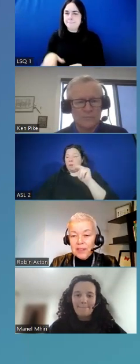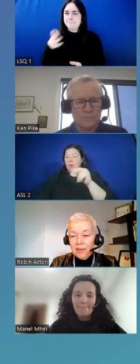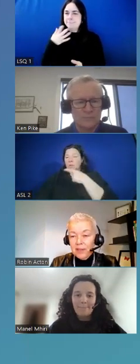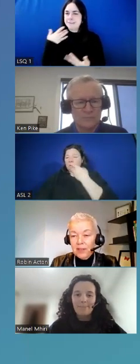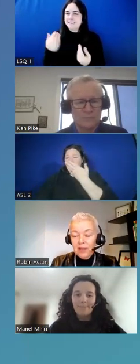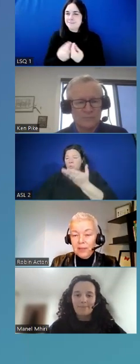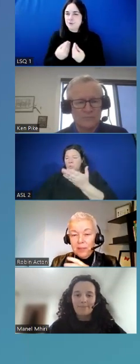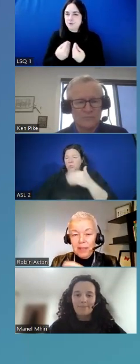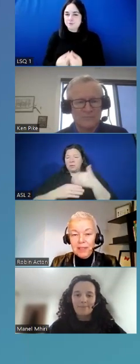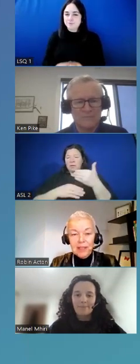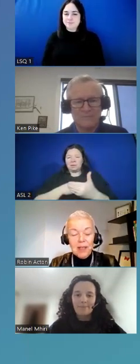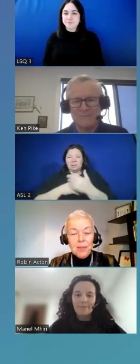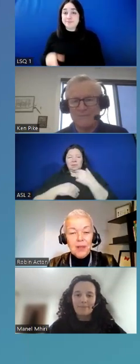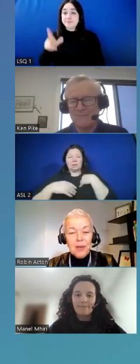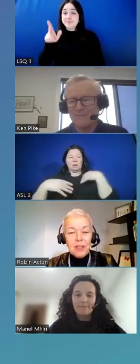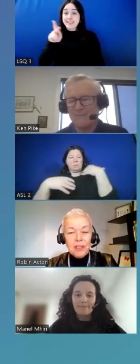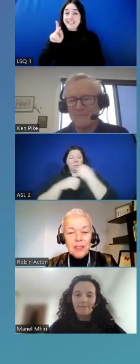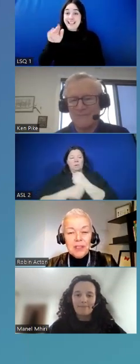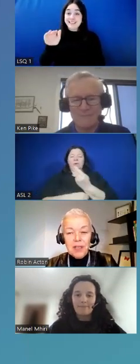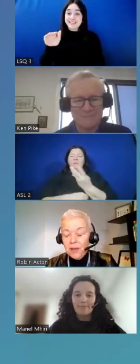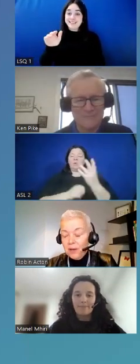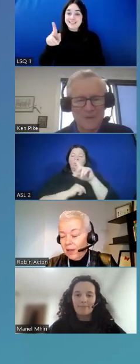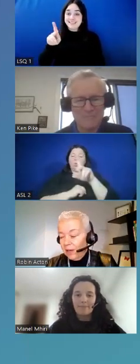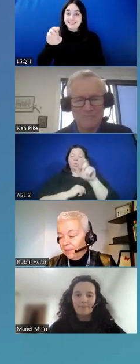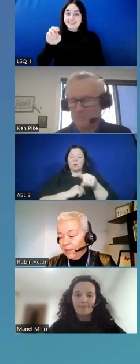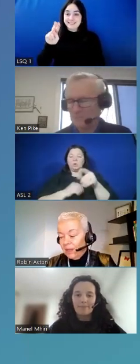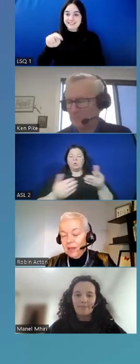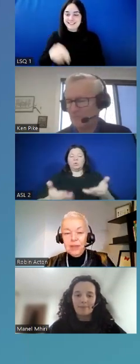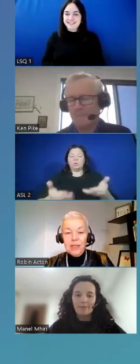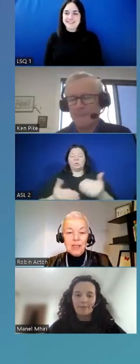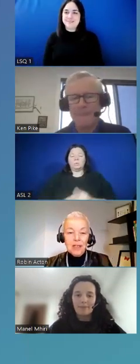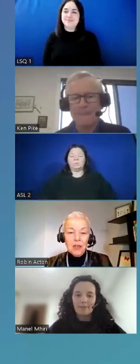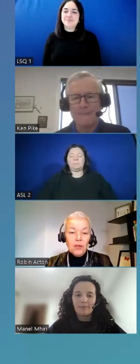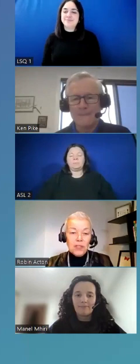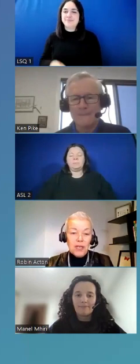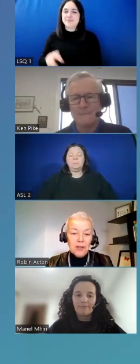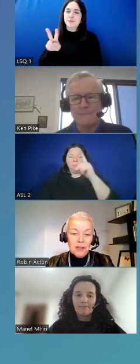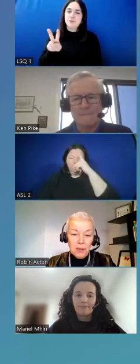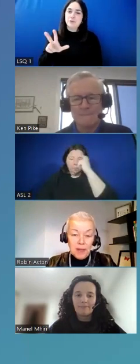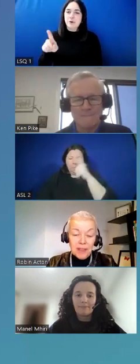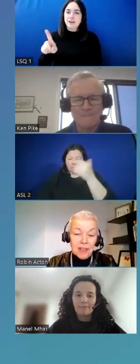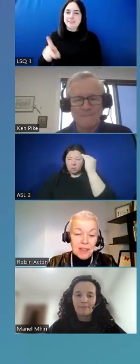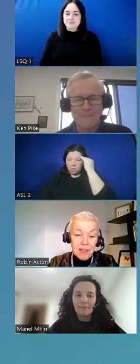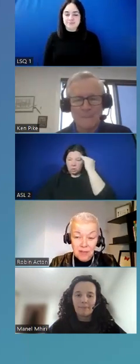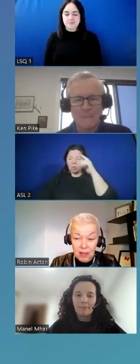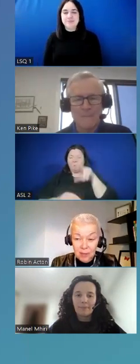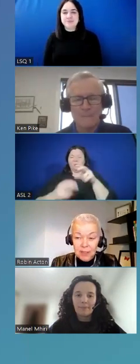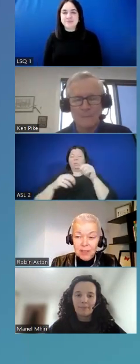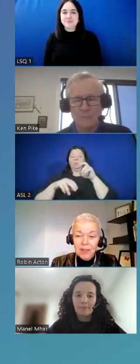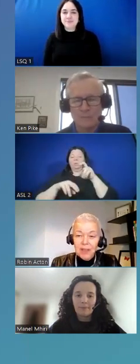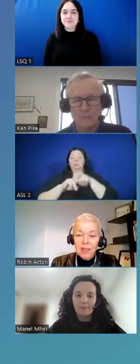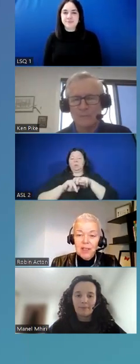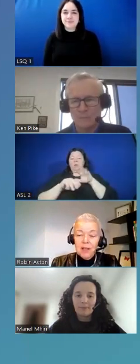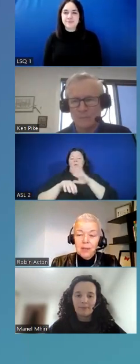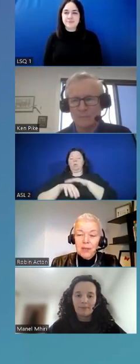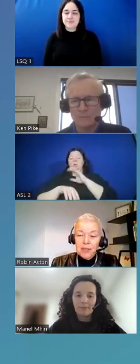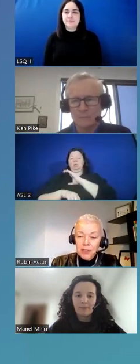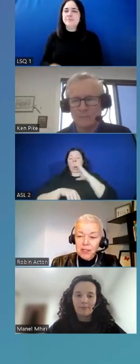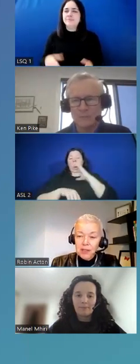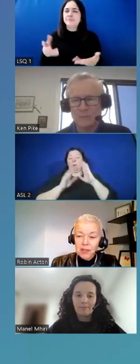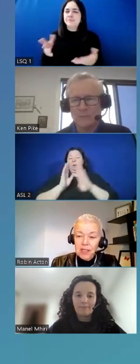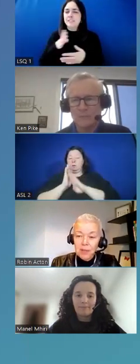now because I'm combining a couple of questions here, because I know you sat on the committee that developed